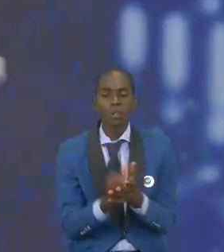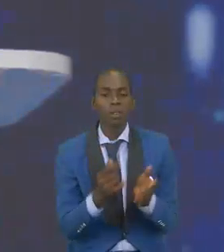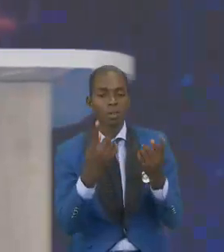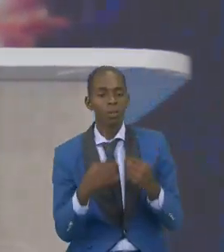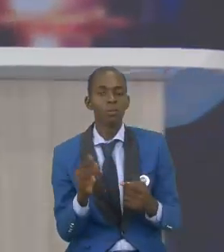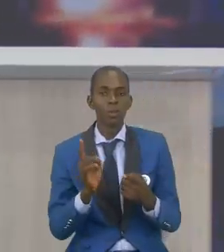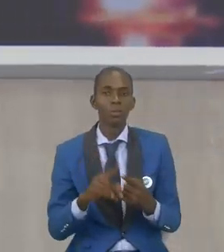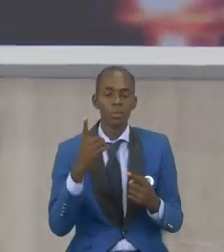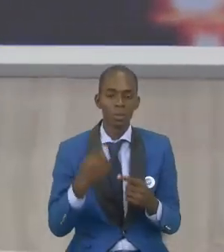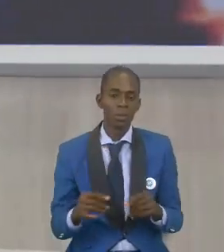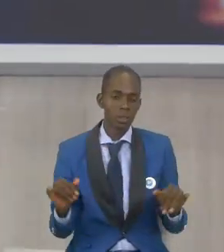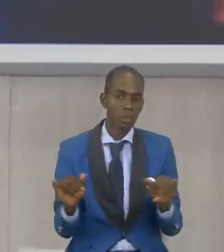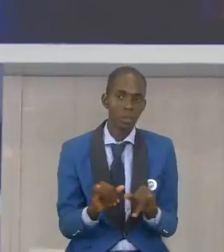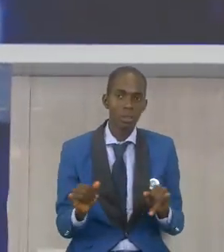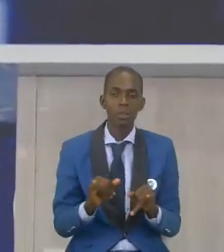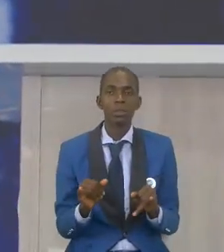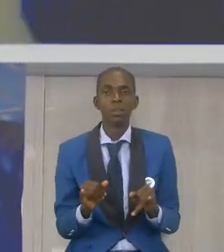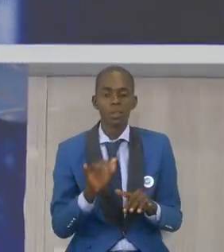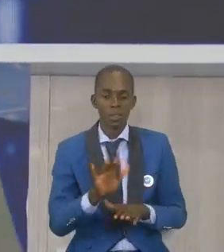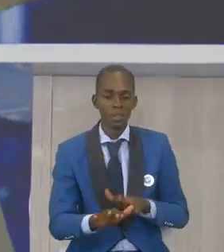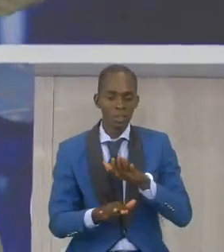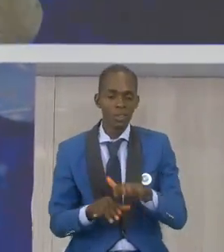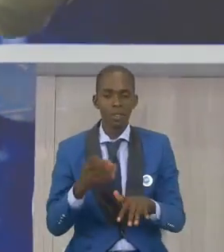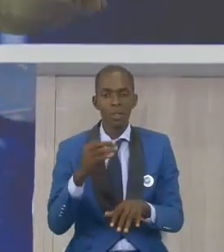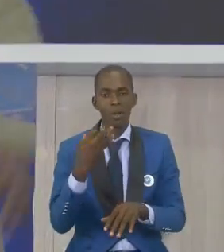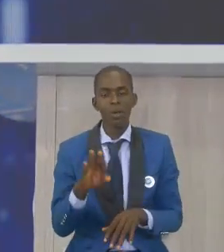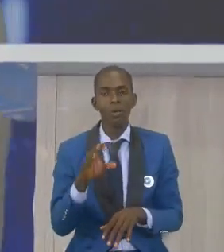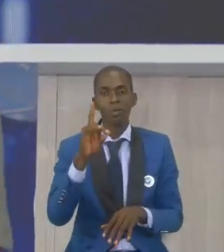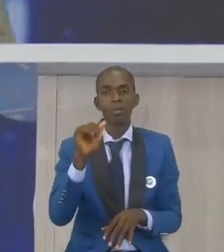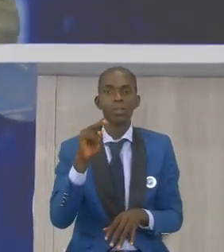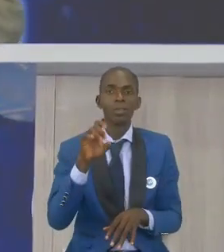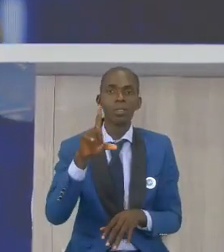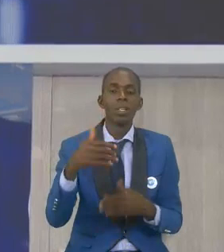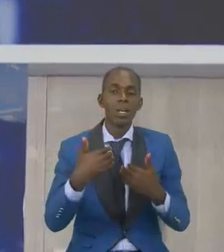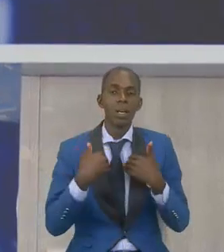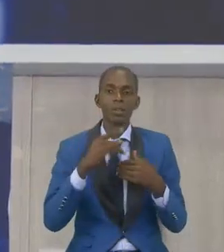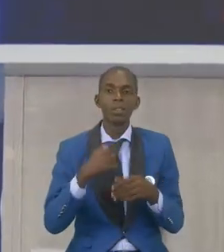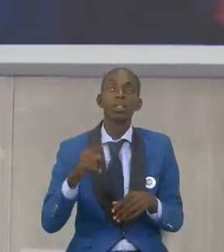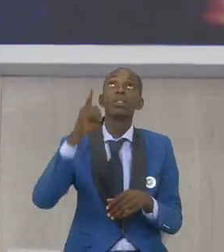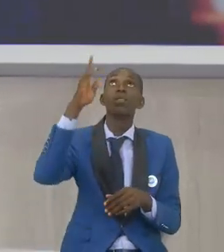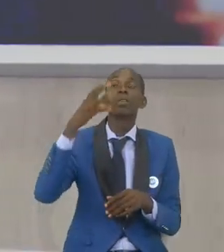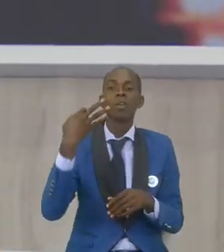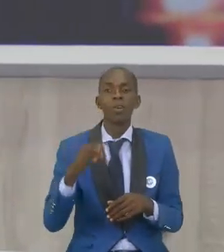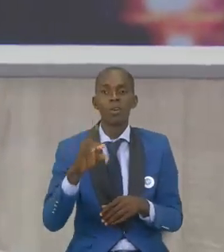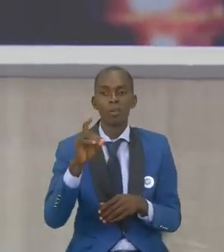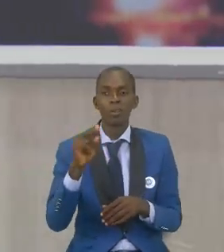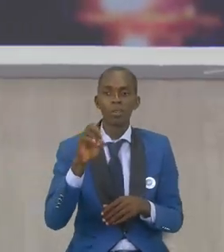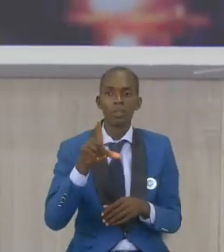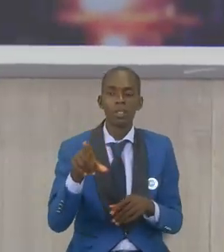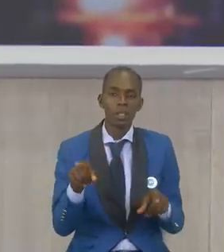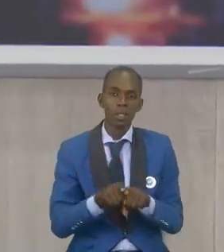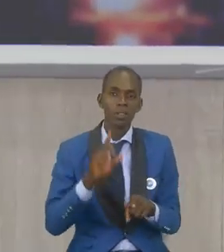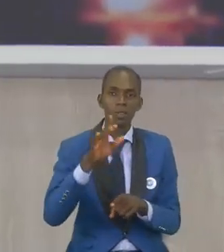same steps of Daniel, having the God of Daniel as his God.